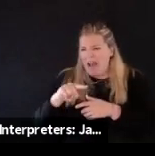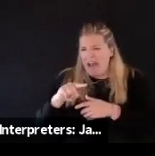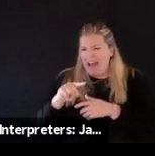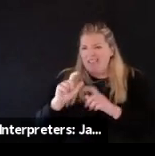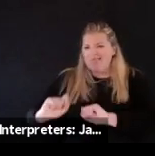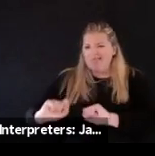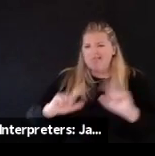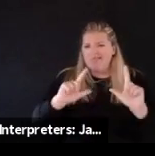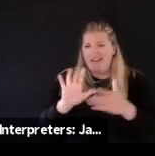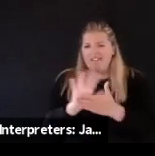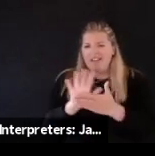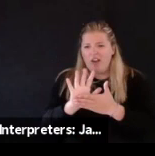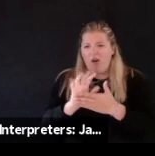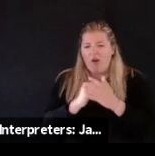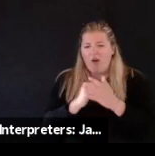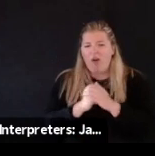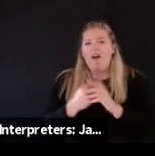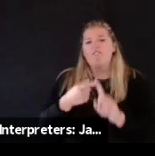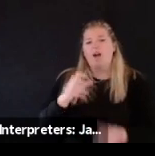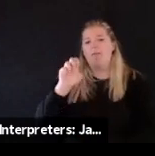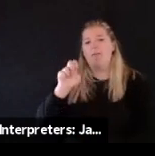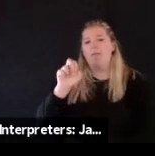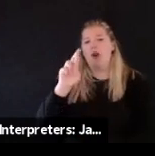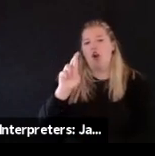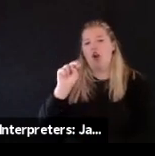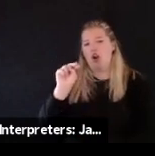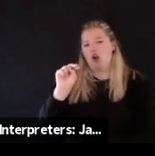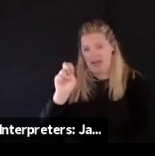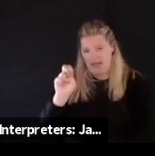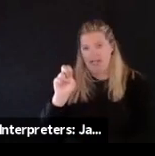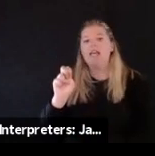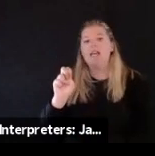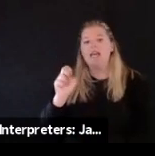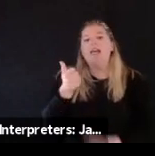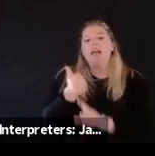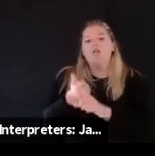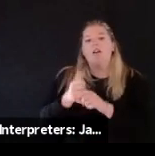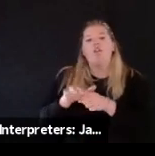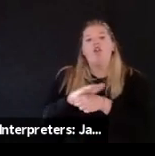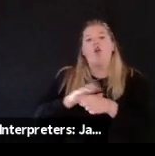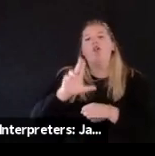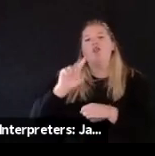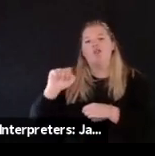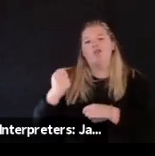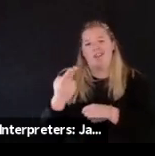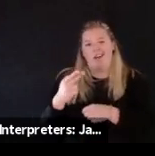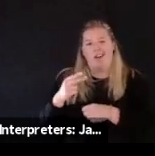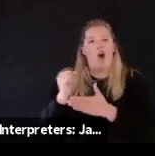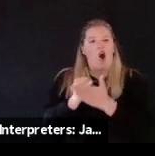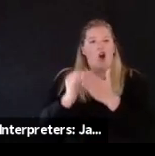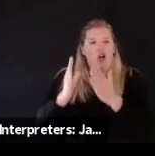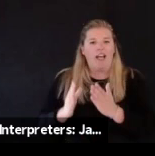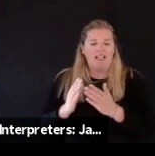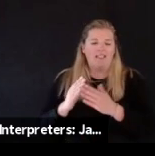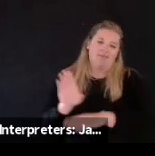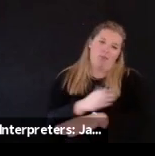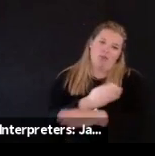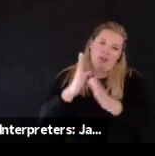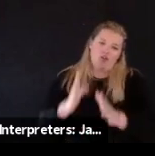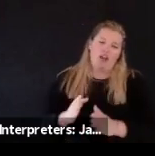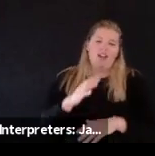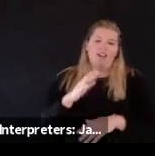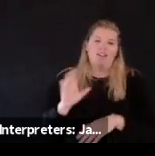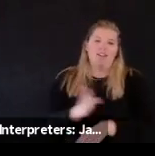This is from Ernie. He is a local Utah artist, and the song is called Hold On, and